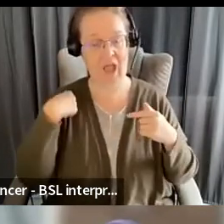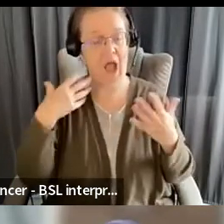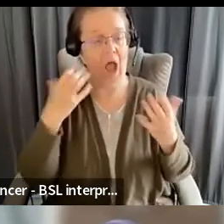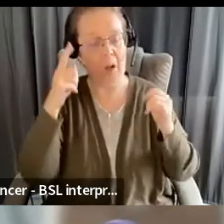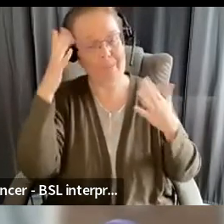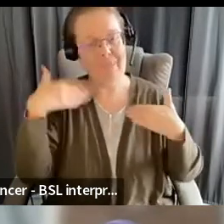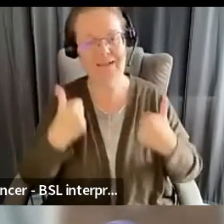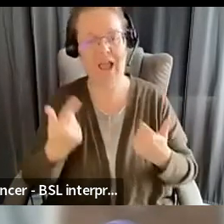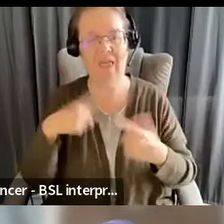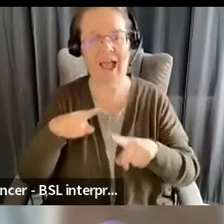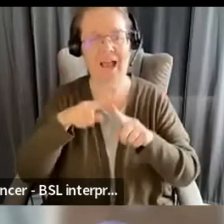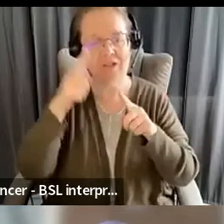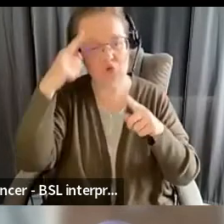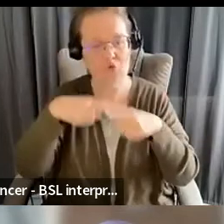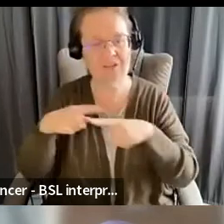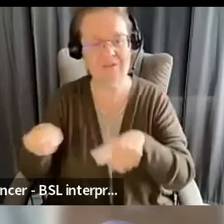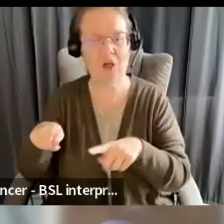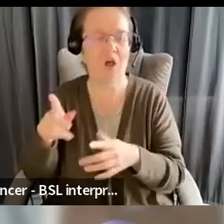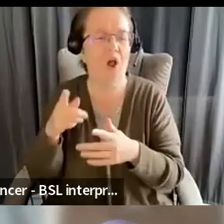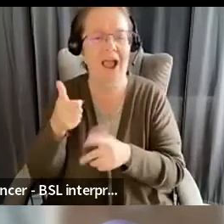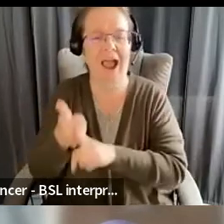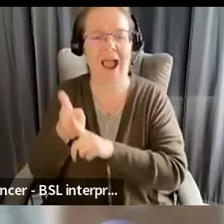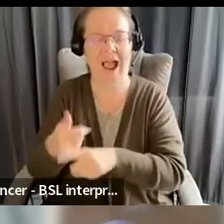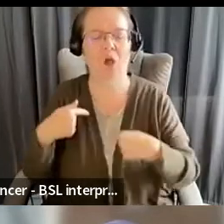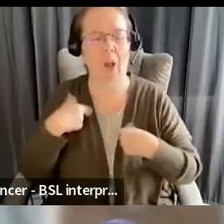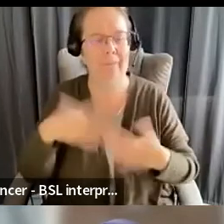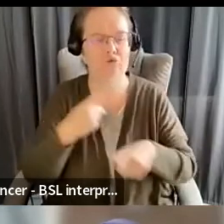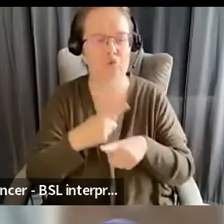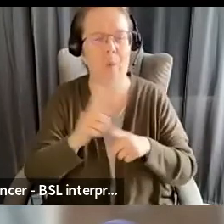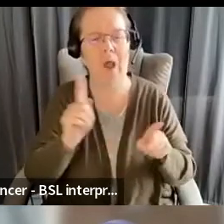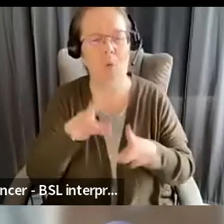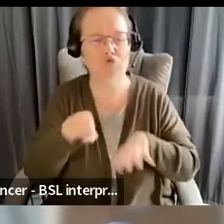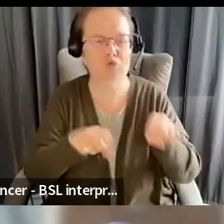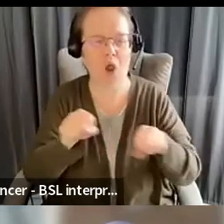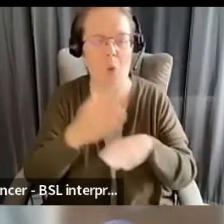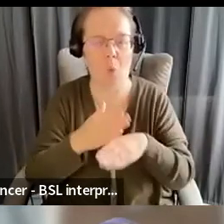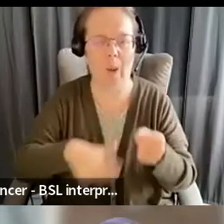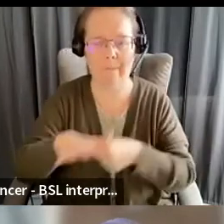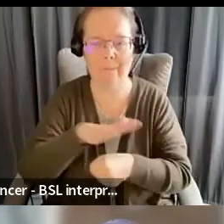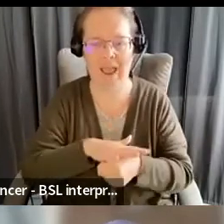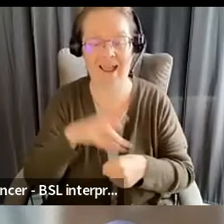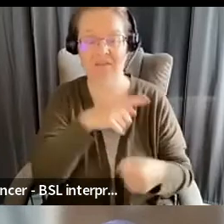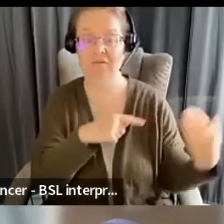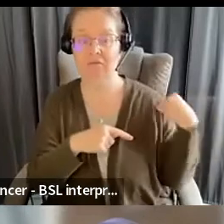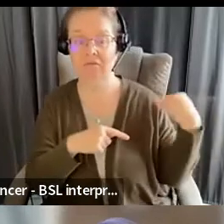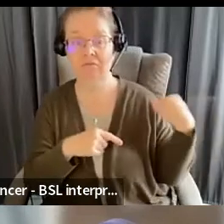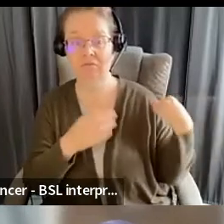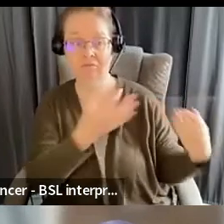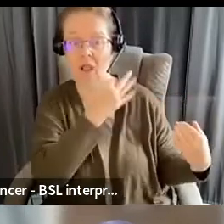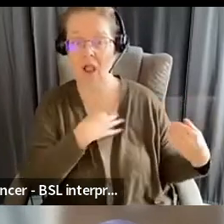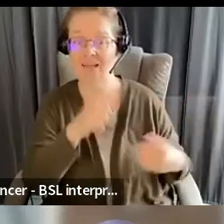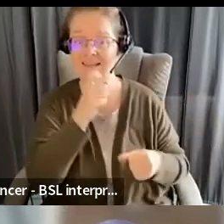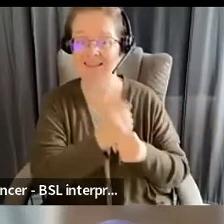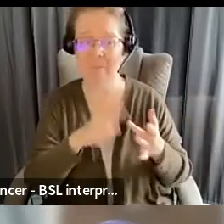advocate, I gave a talk about what it's like to struggle in the workplace. And it was from there that I got asked to apply and be part of the health